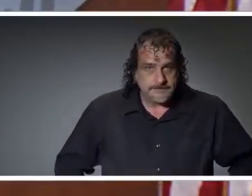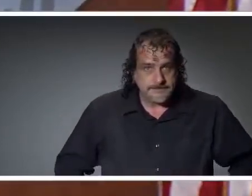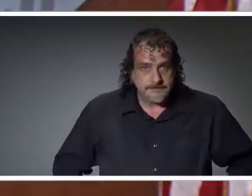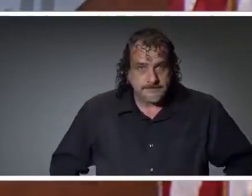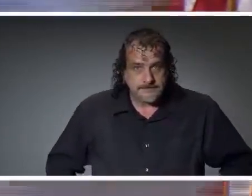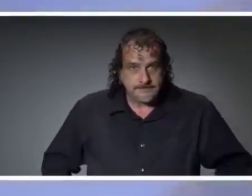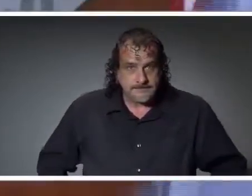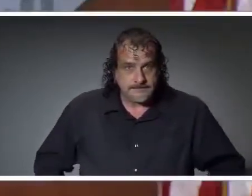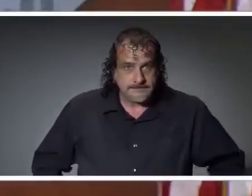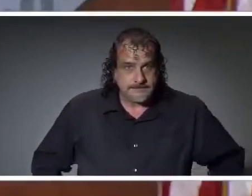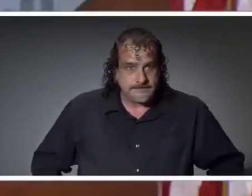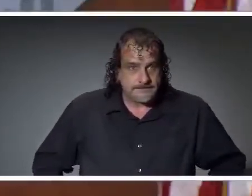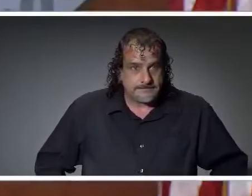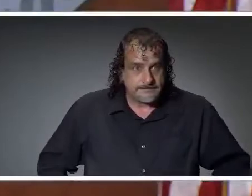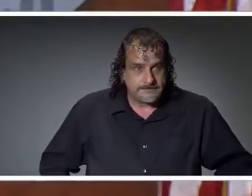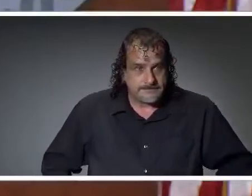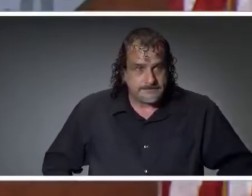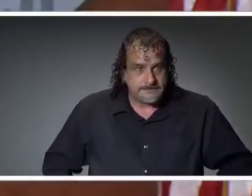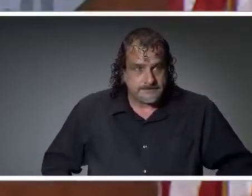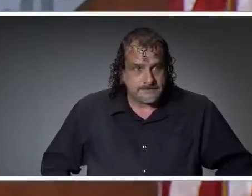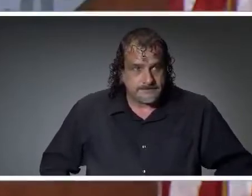Thank you, Commissioner. Thank you, Senator.